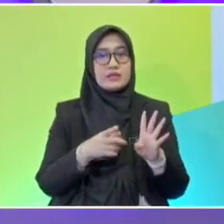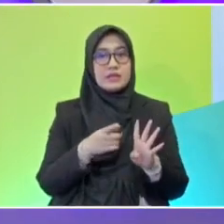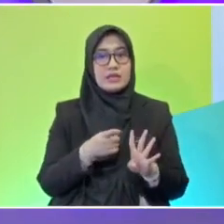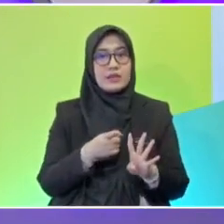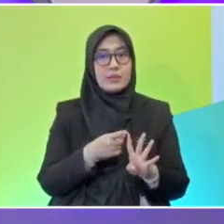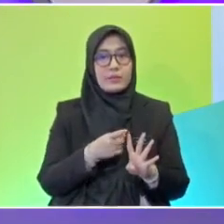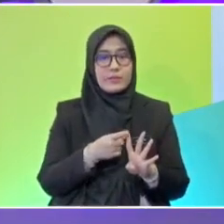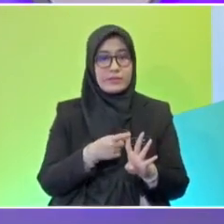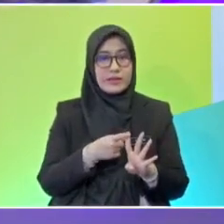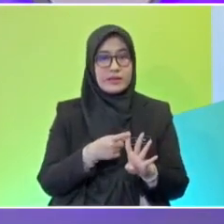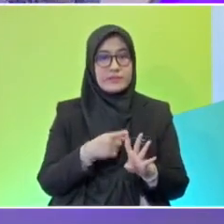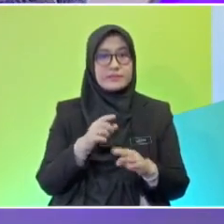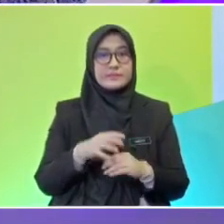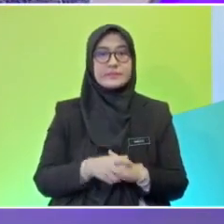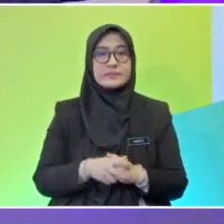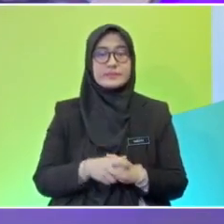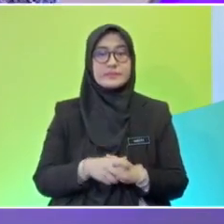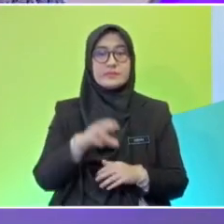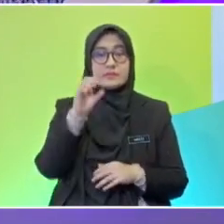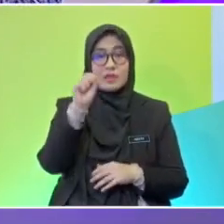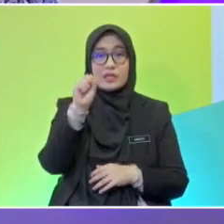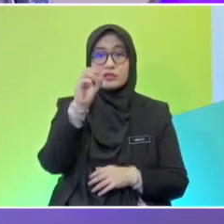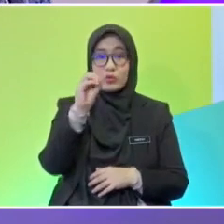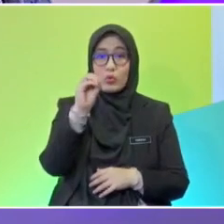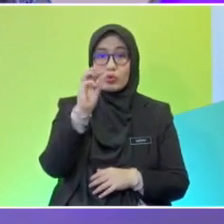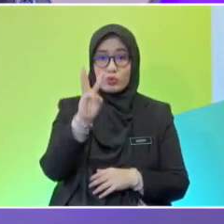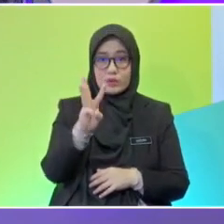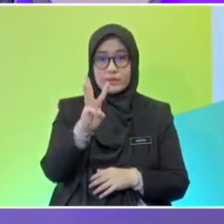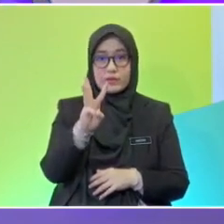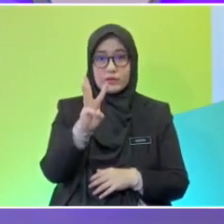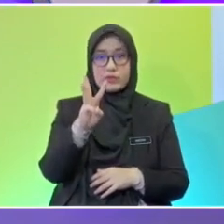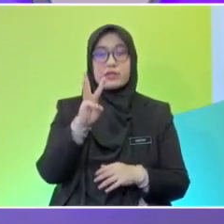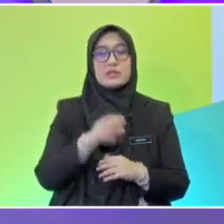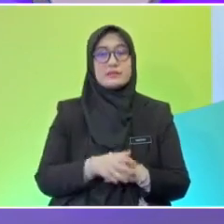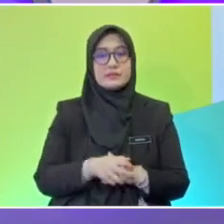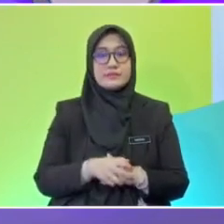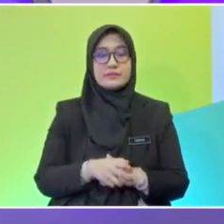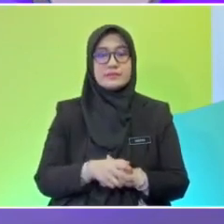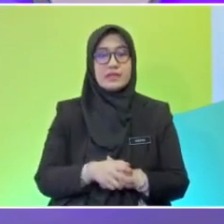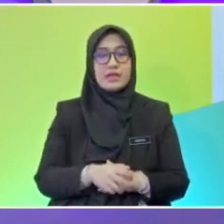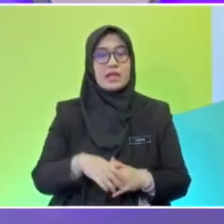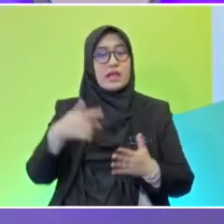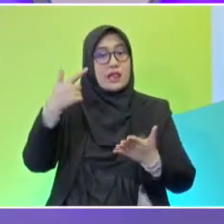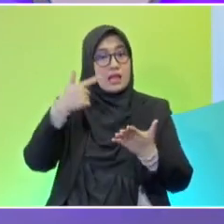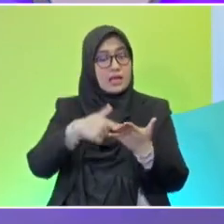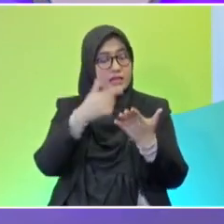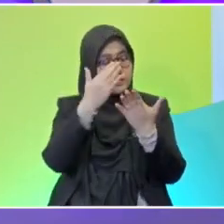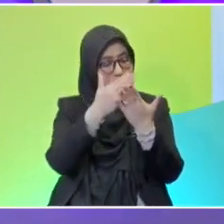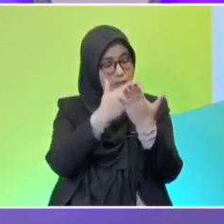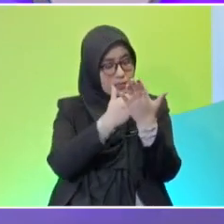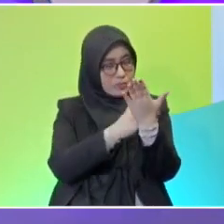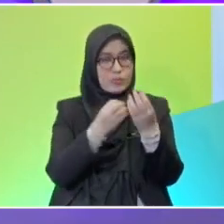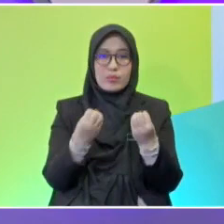of work. So from the DSKP, we are able to derive the scheme of work, which is a more detailed plan of all the